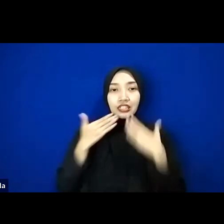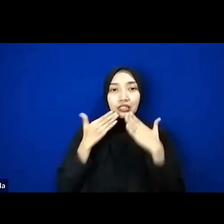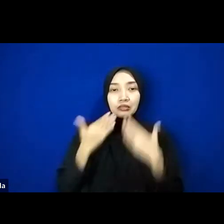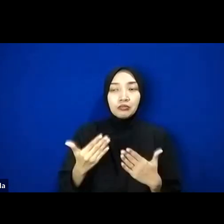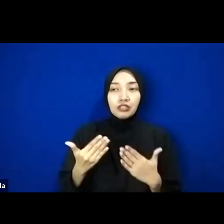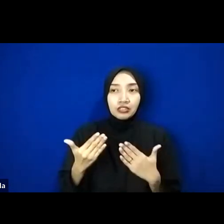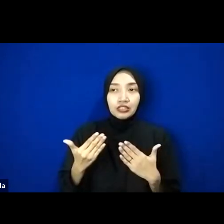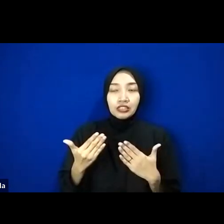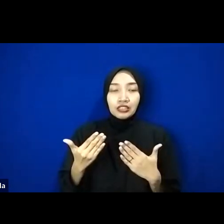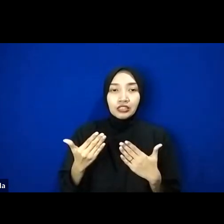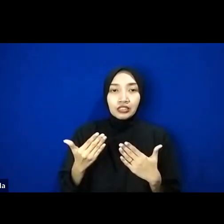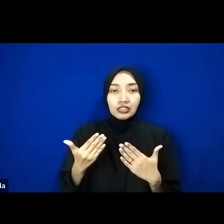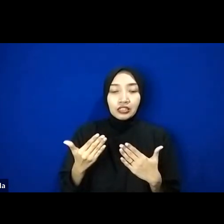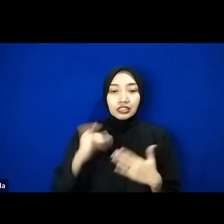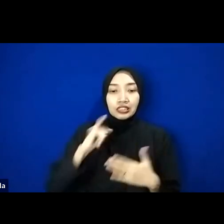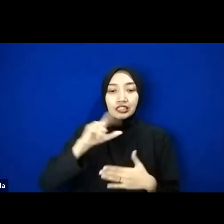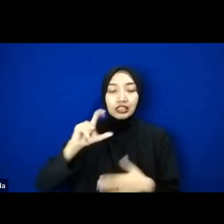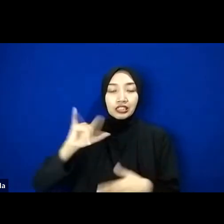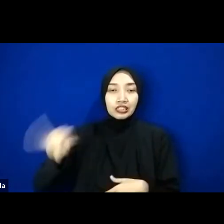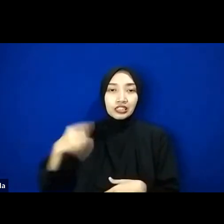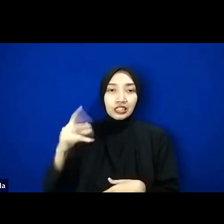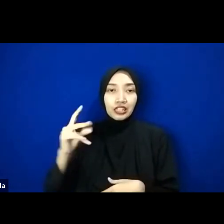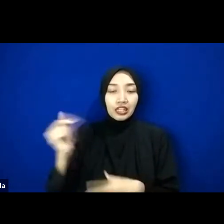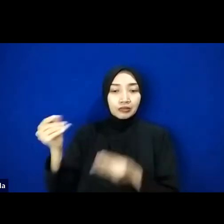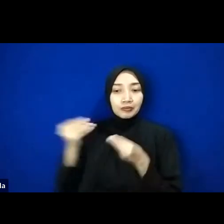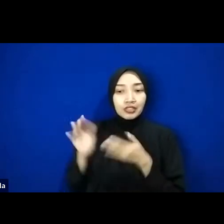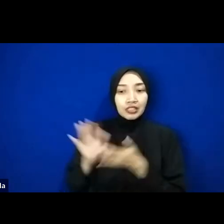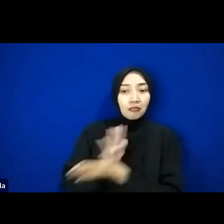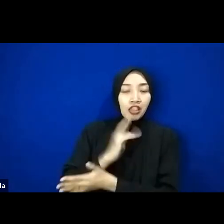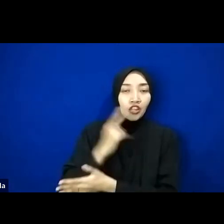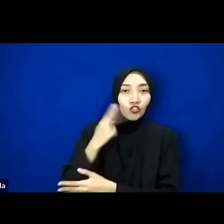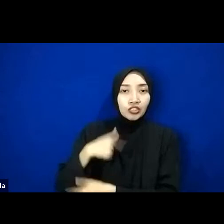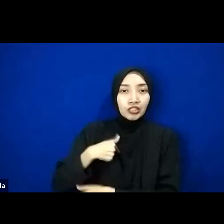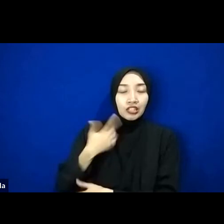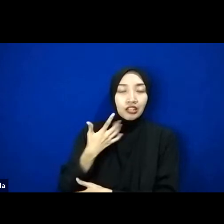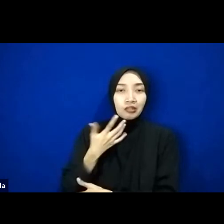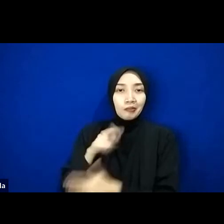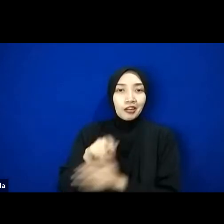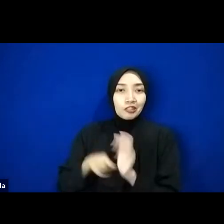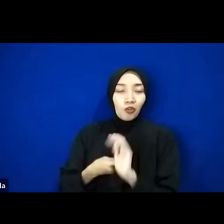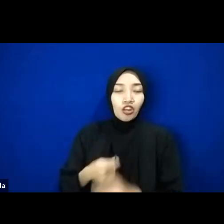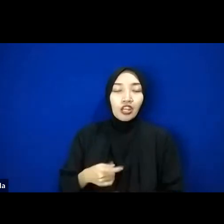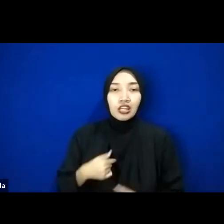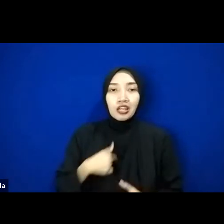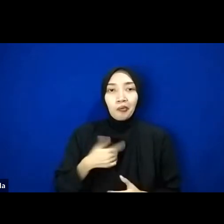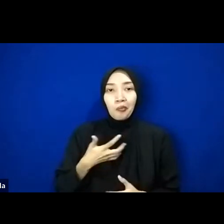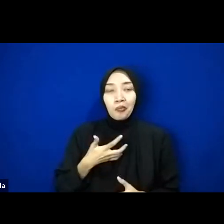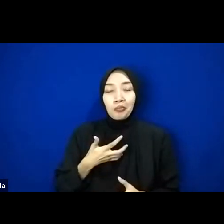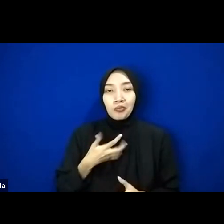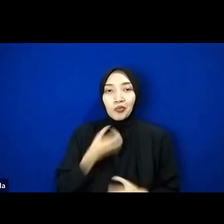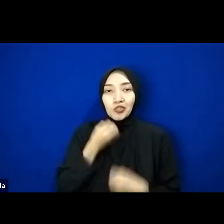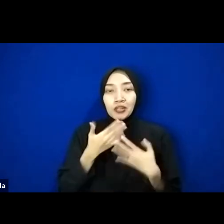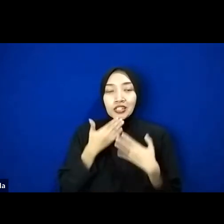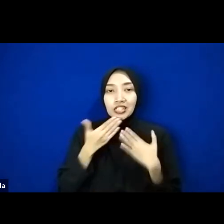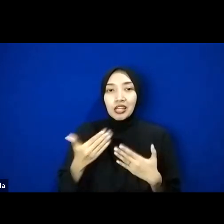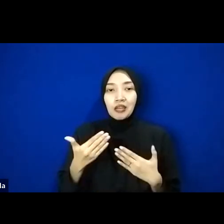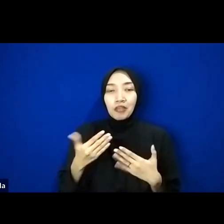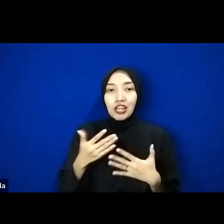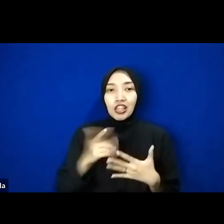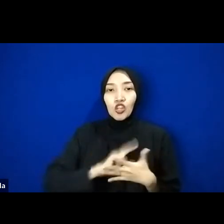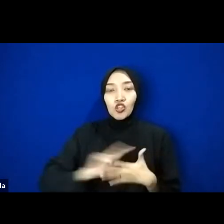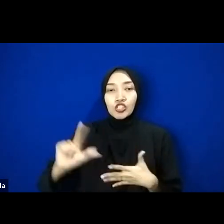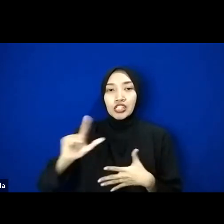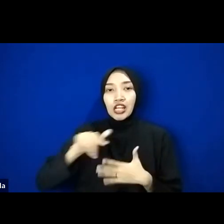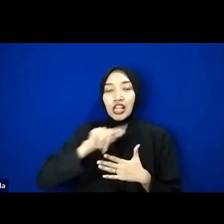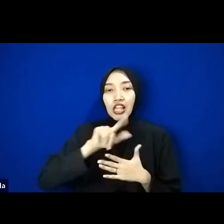also respond. I'd like to congratulate the publication. For me, it is a serious and very